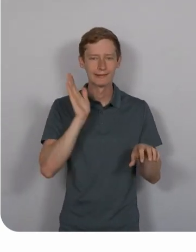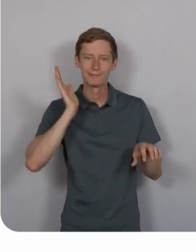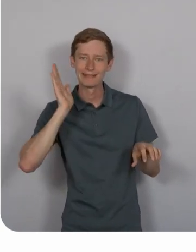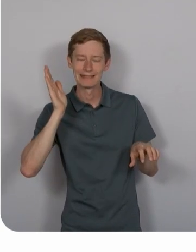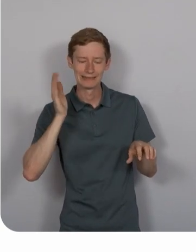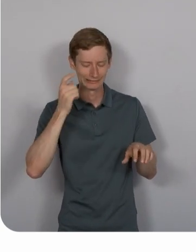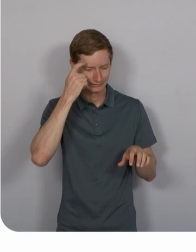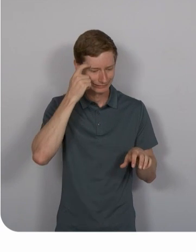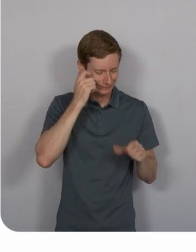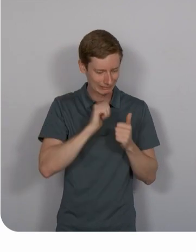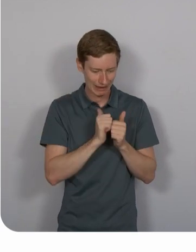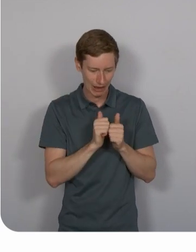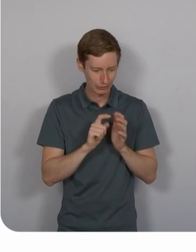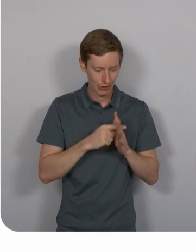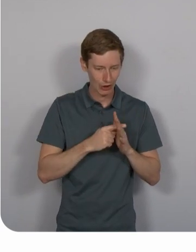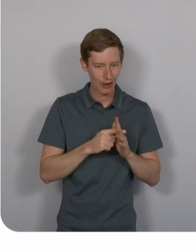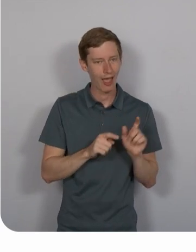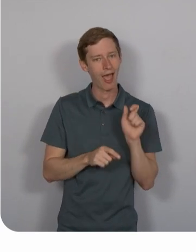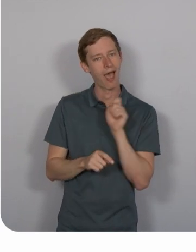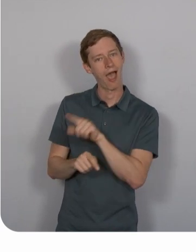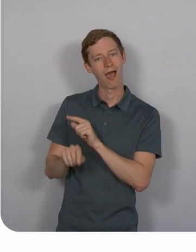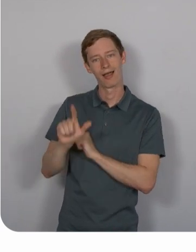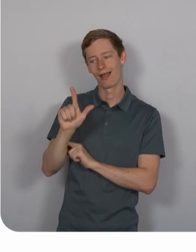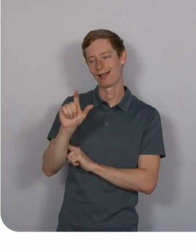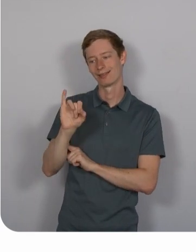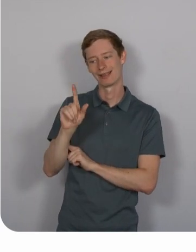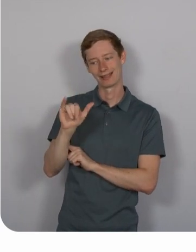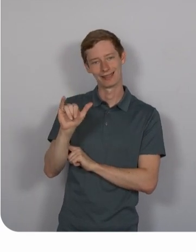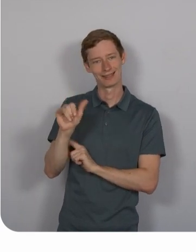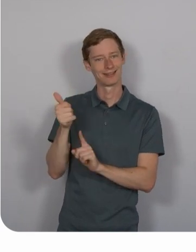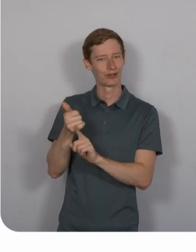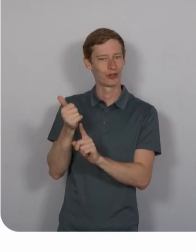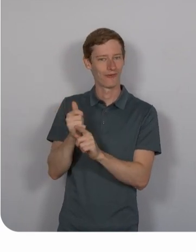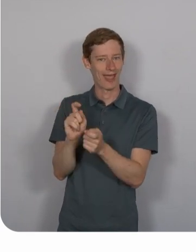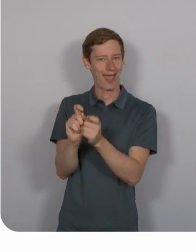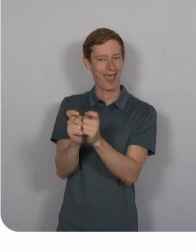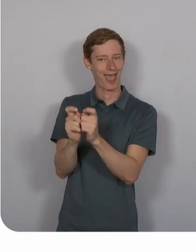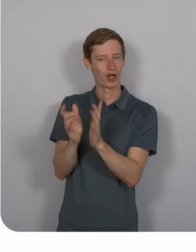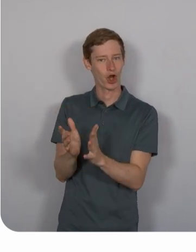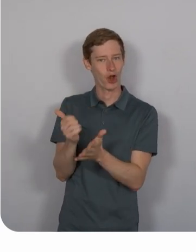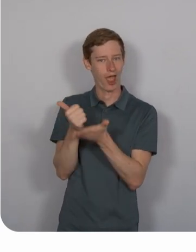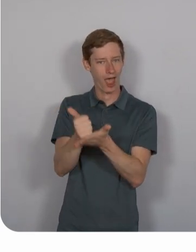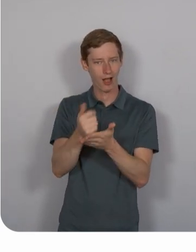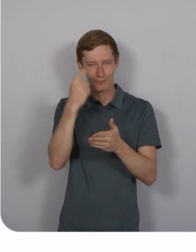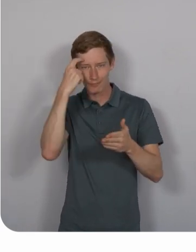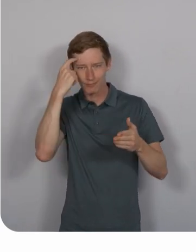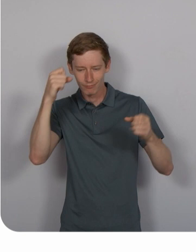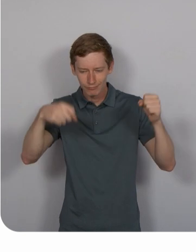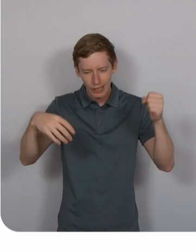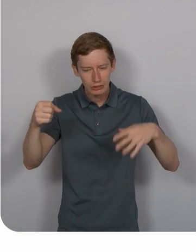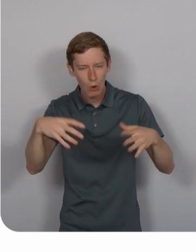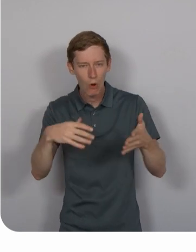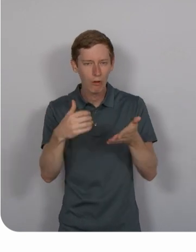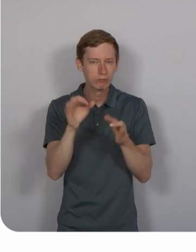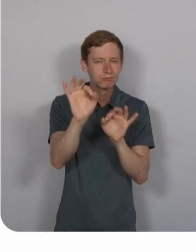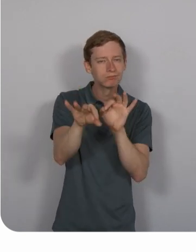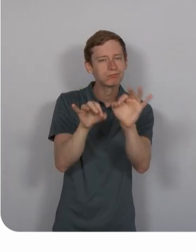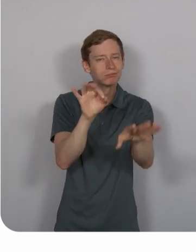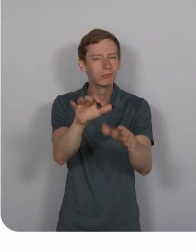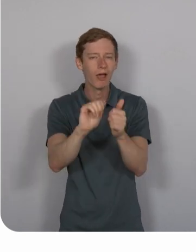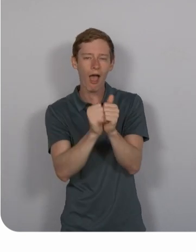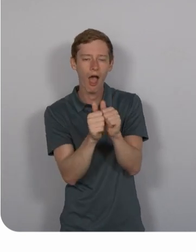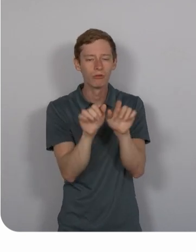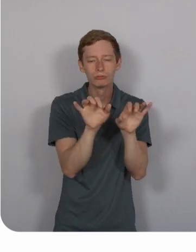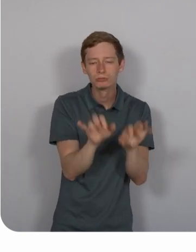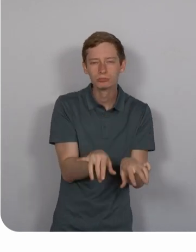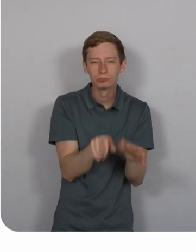started. You can ask Lily, or personal editor AI, who can help you brainstorm and share tips, or you can give her a bunch of the